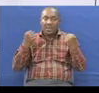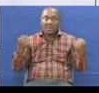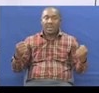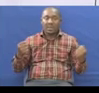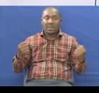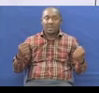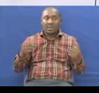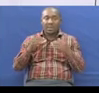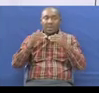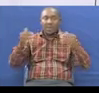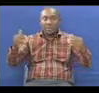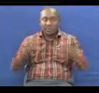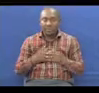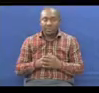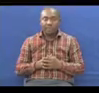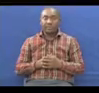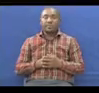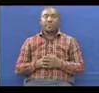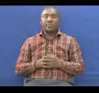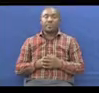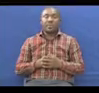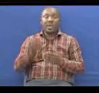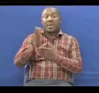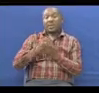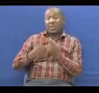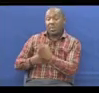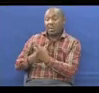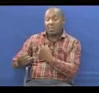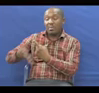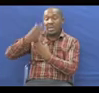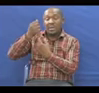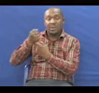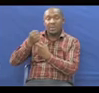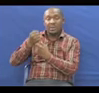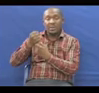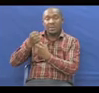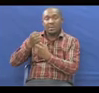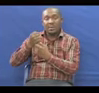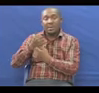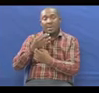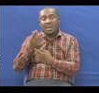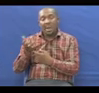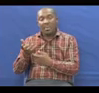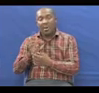may get the number of death and